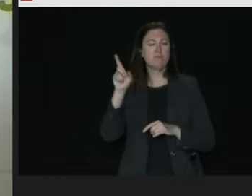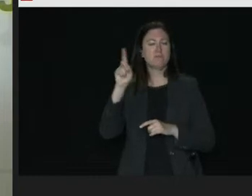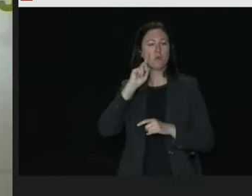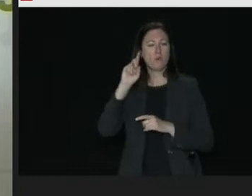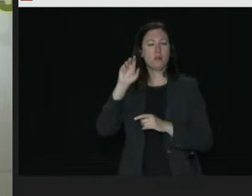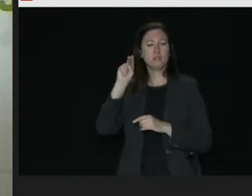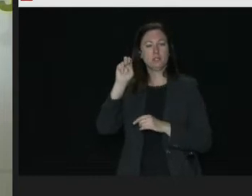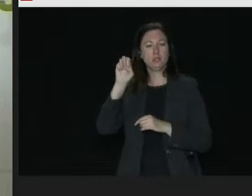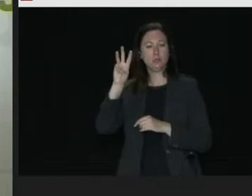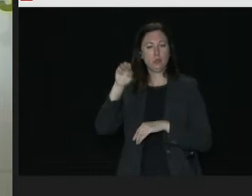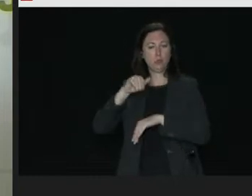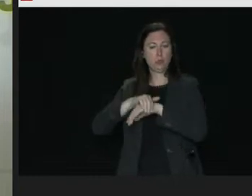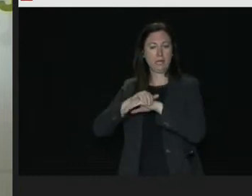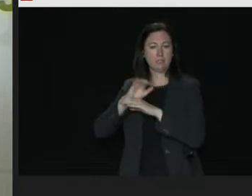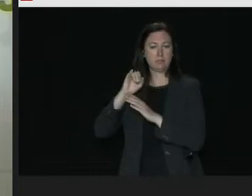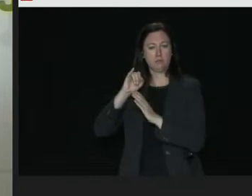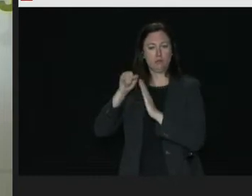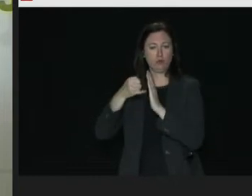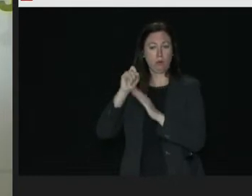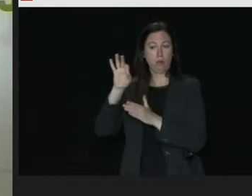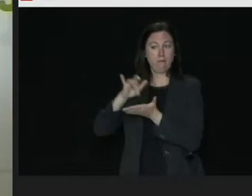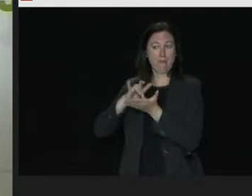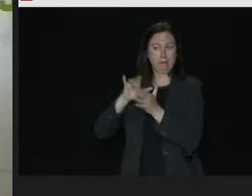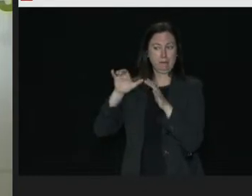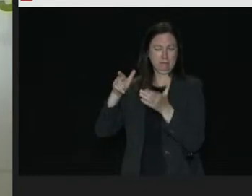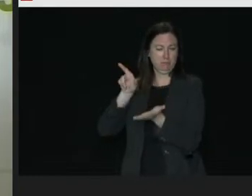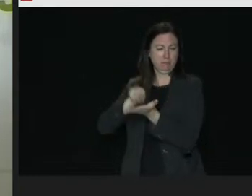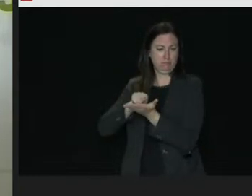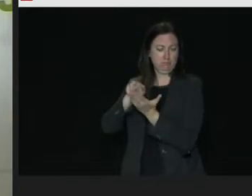of Medicine.